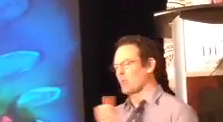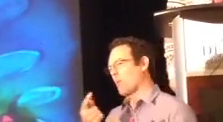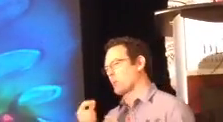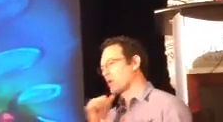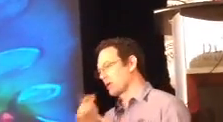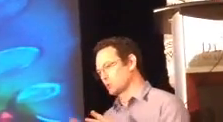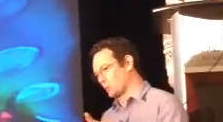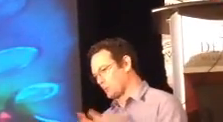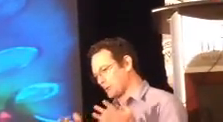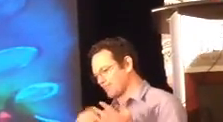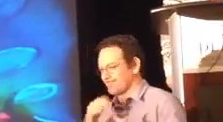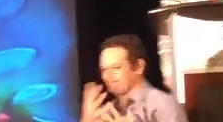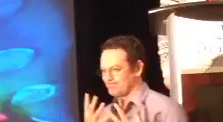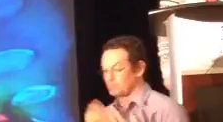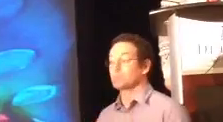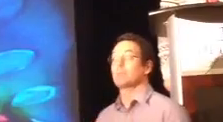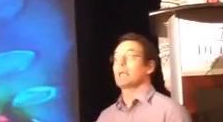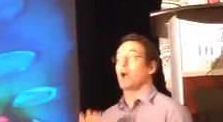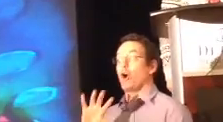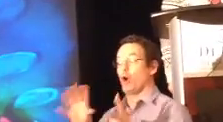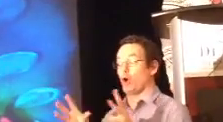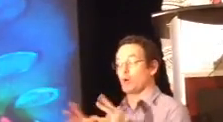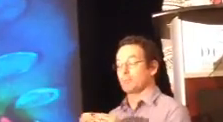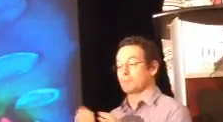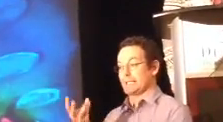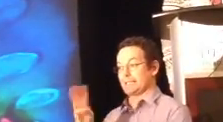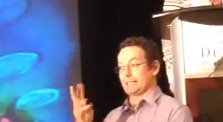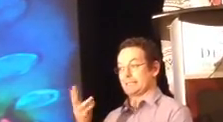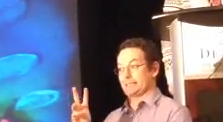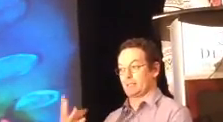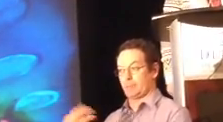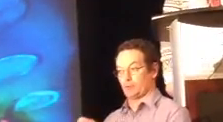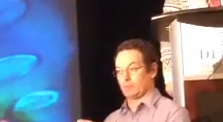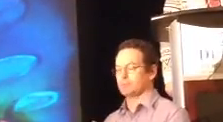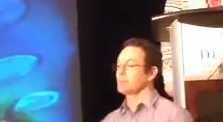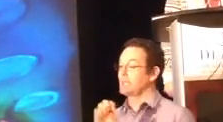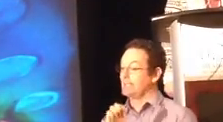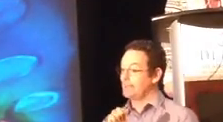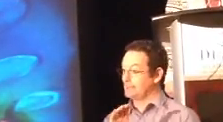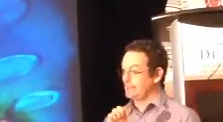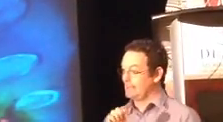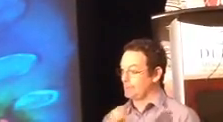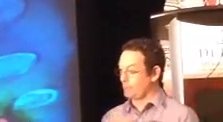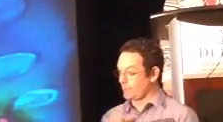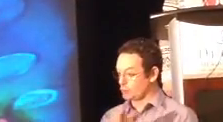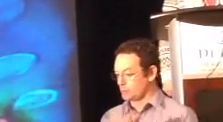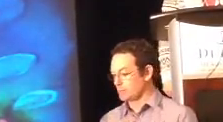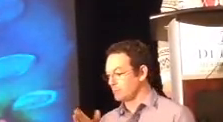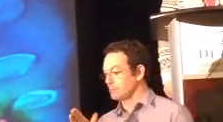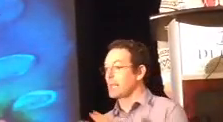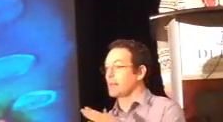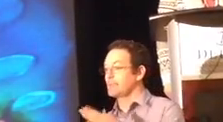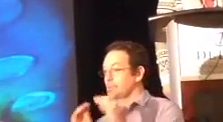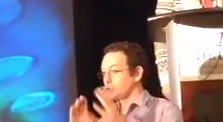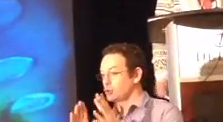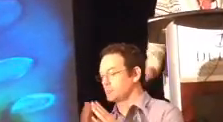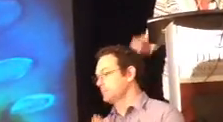about 16 participants, ranging from ECE professionals to elementary teachers to secondary